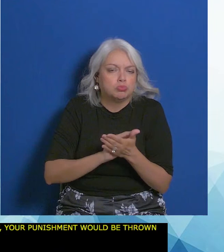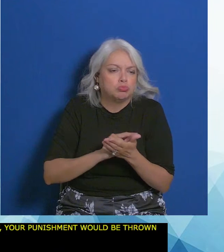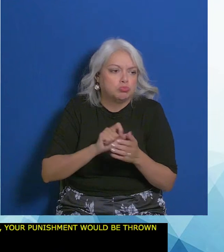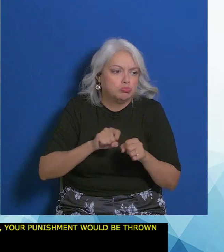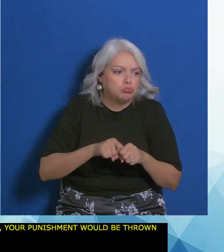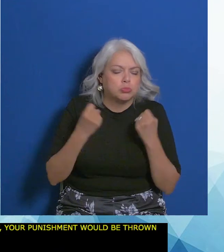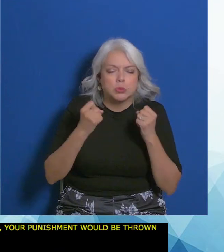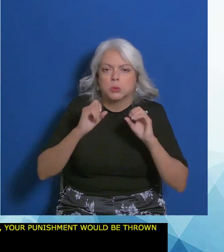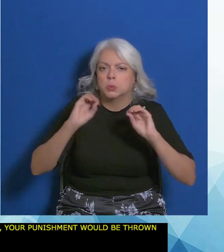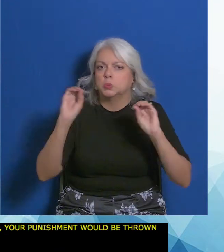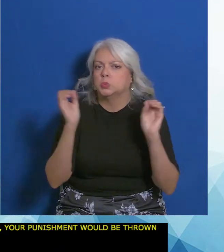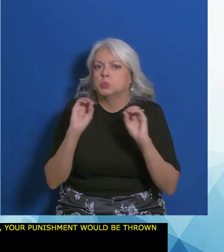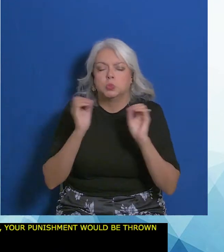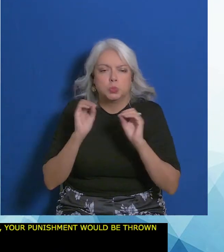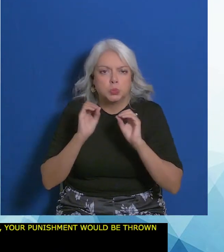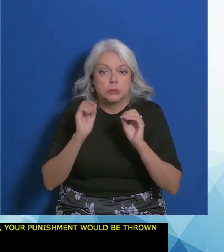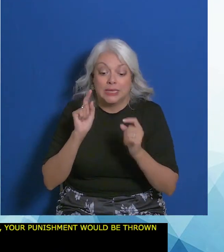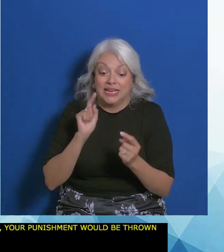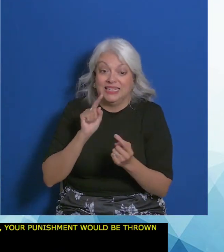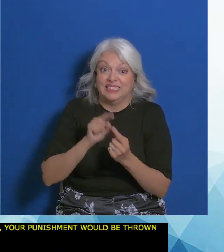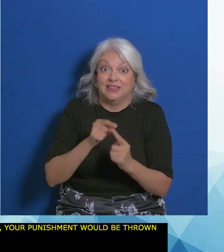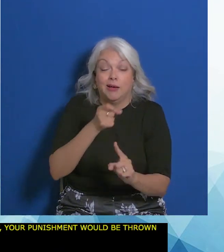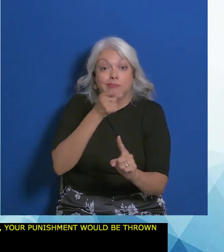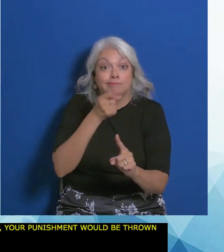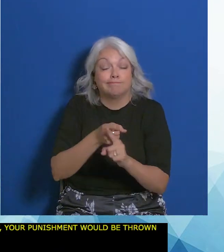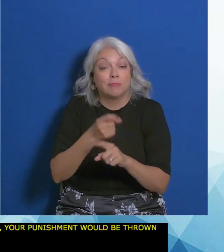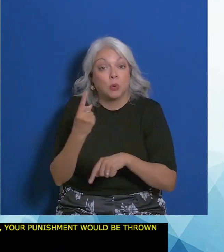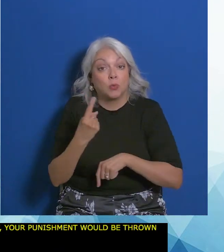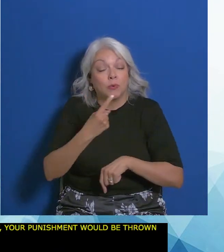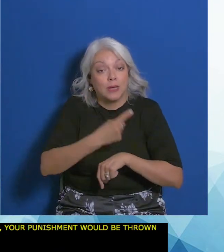activities until one day,